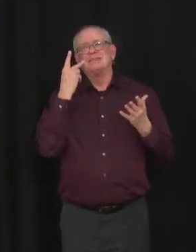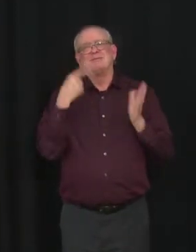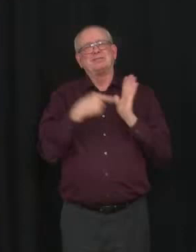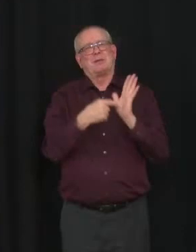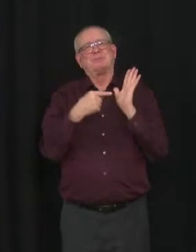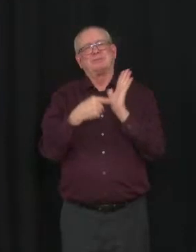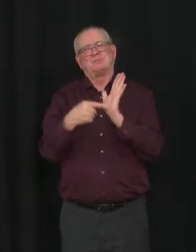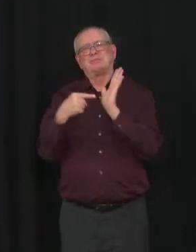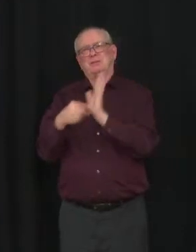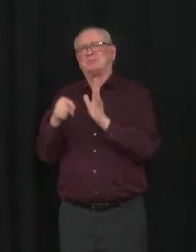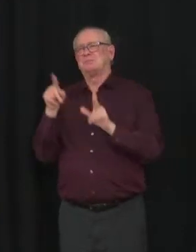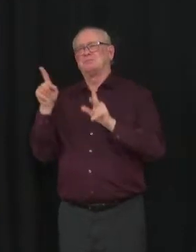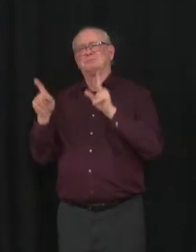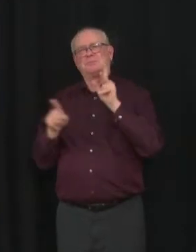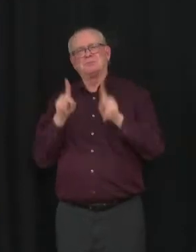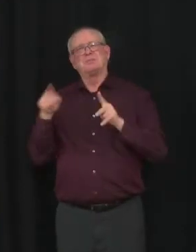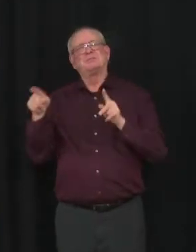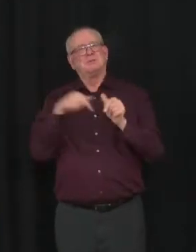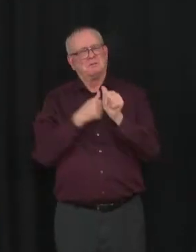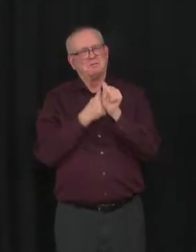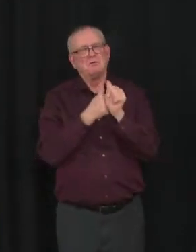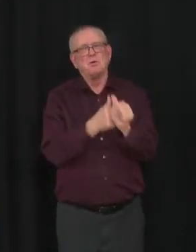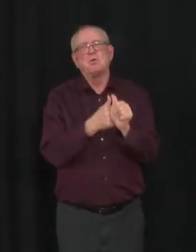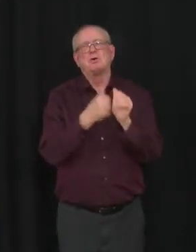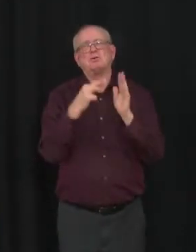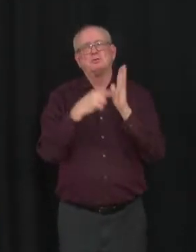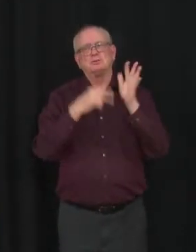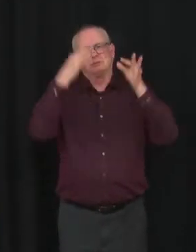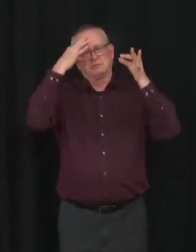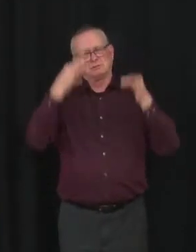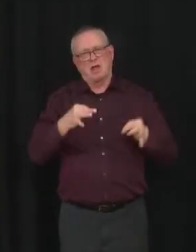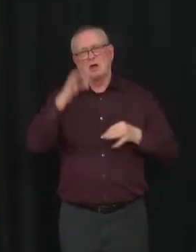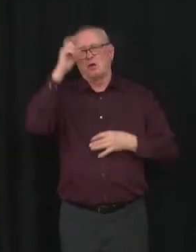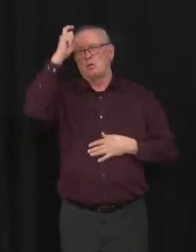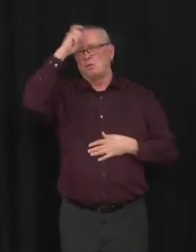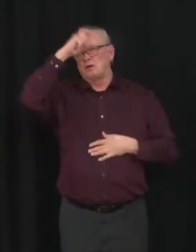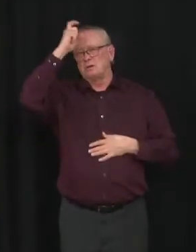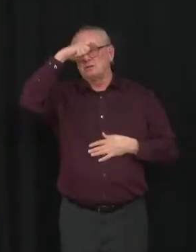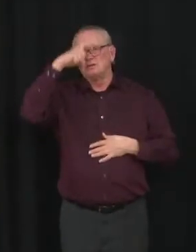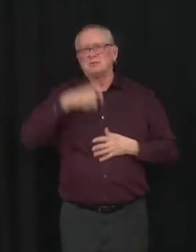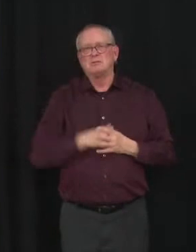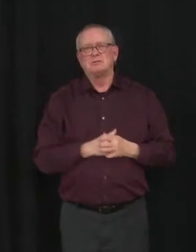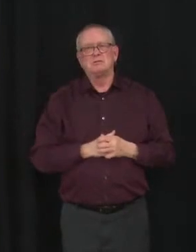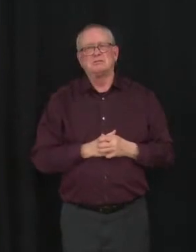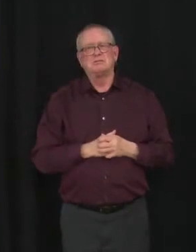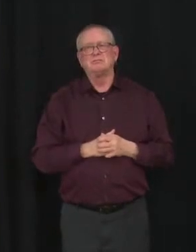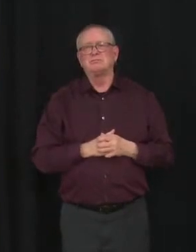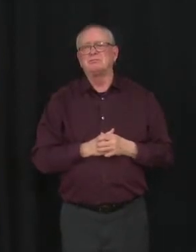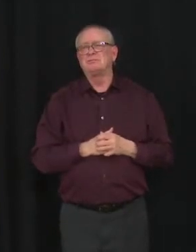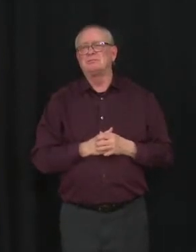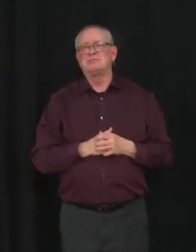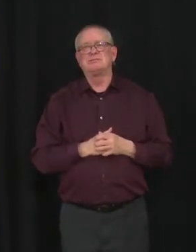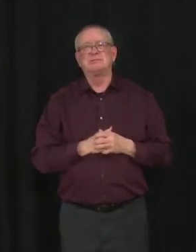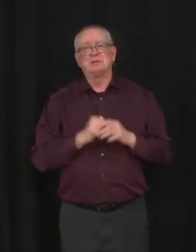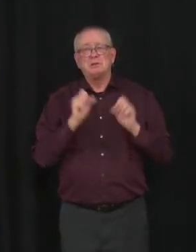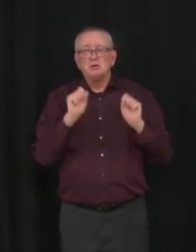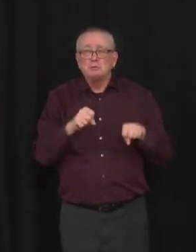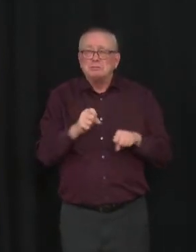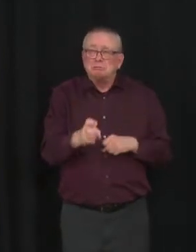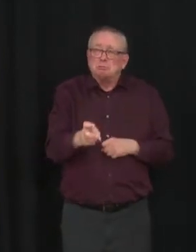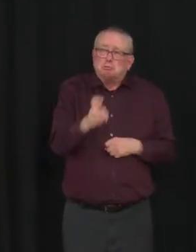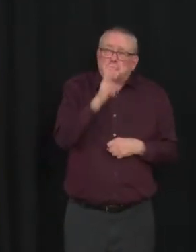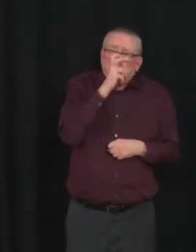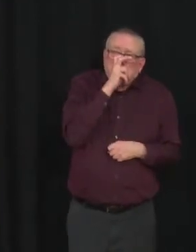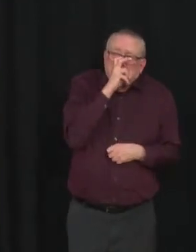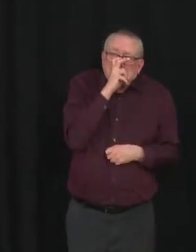And so, again, we could have the most stringent measures possible on paper, but if there isn't widespread